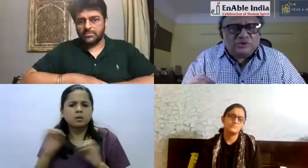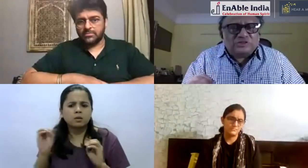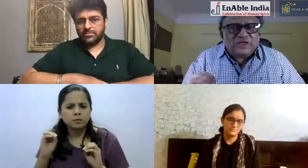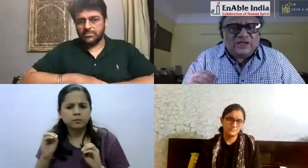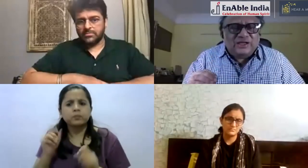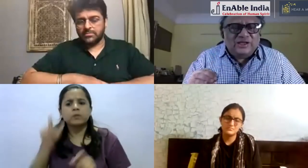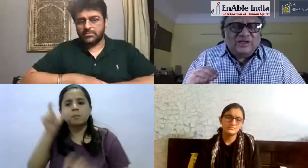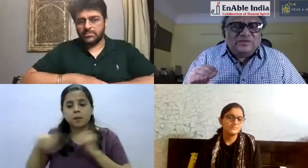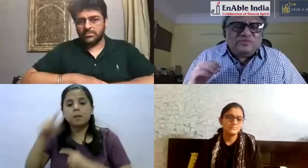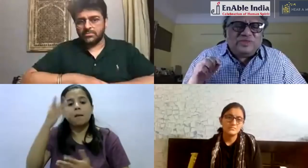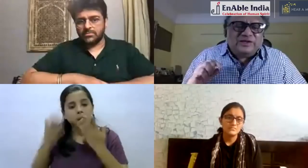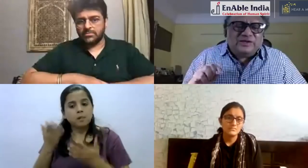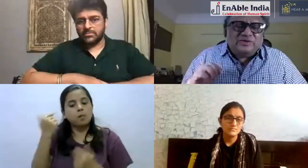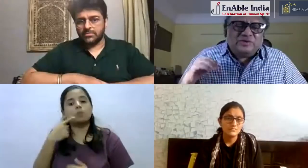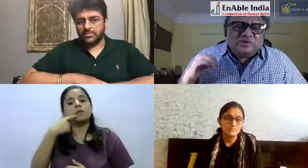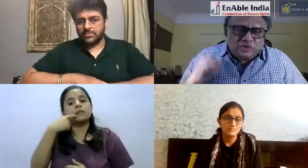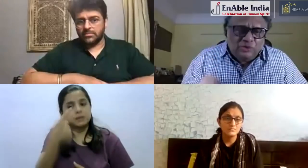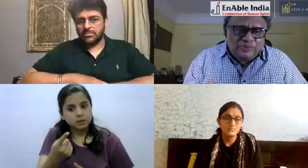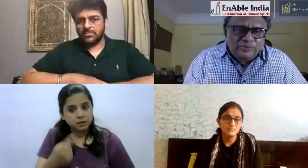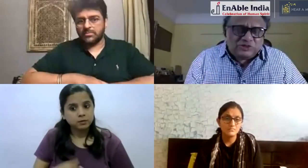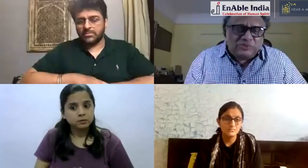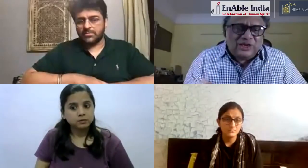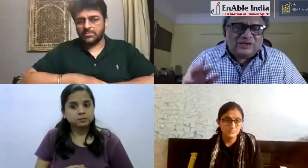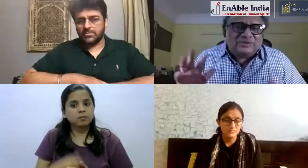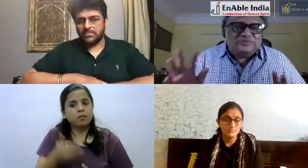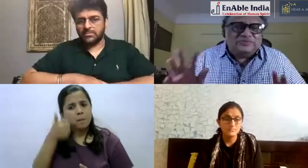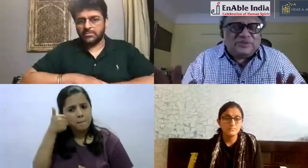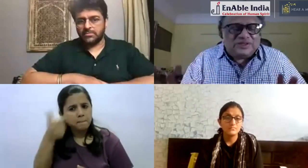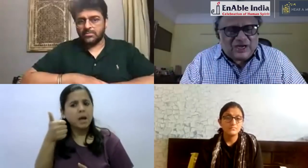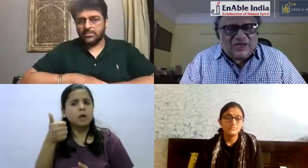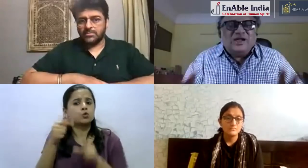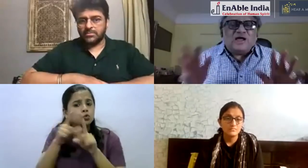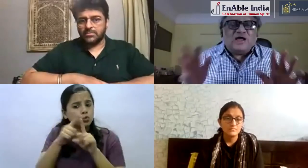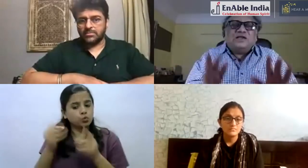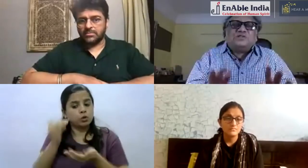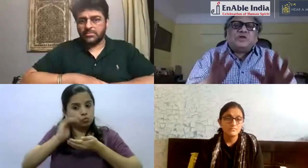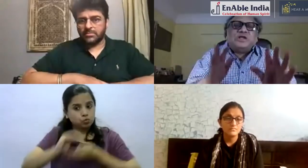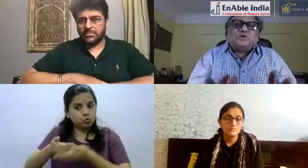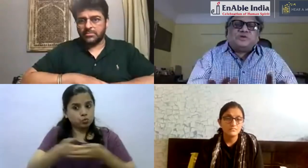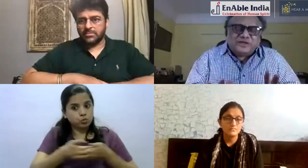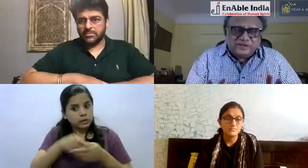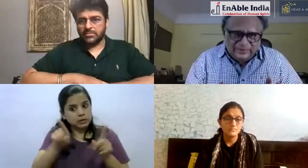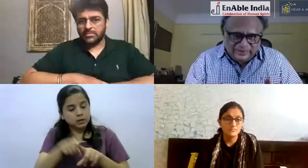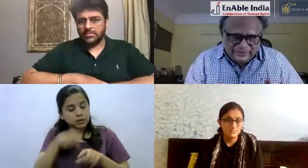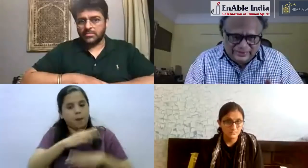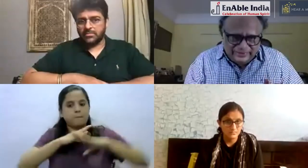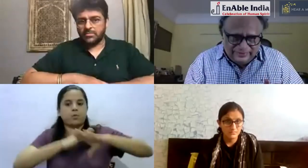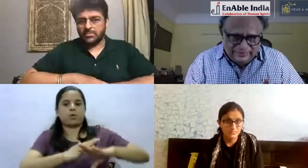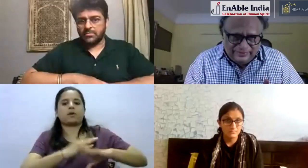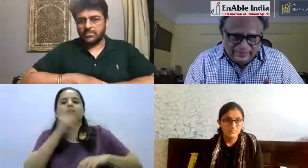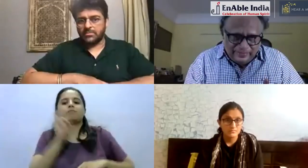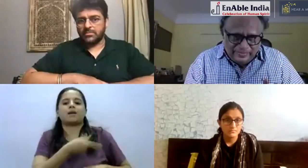go to say that through breast milk, the child also gets protected.